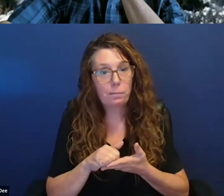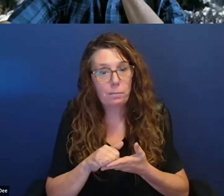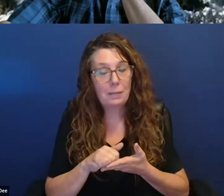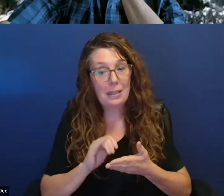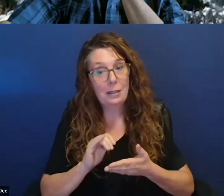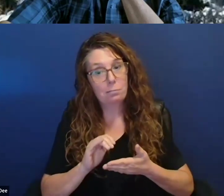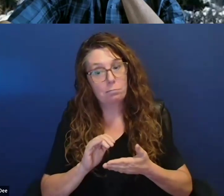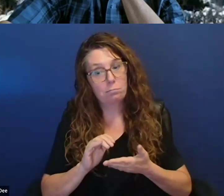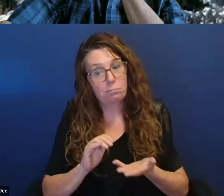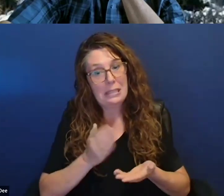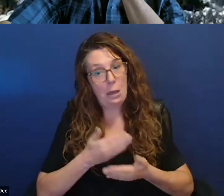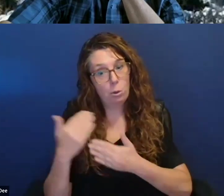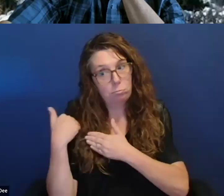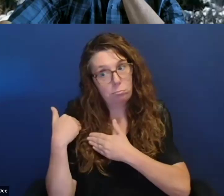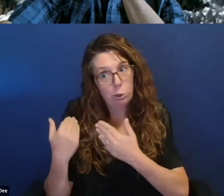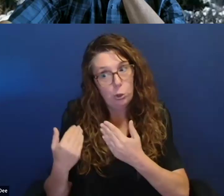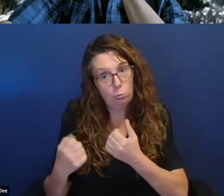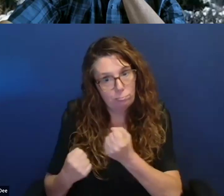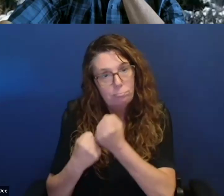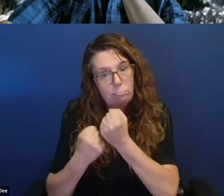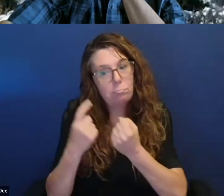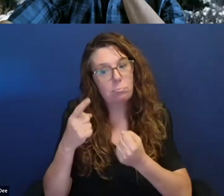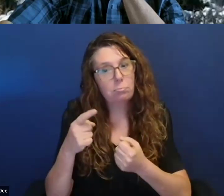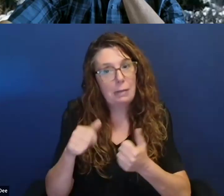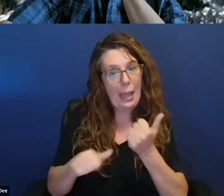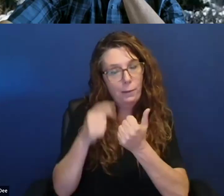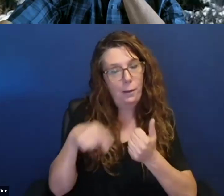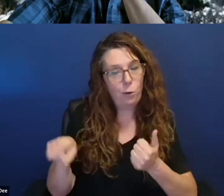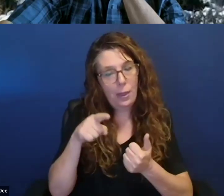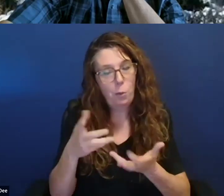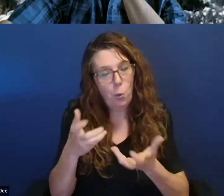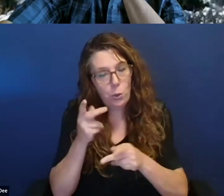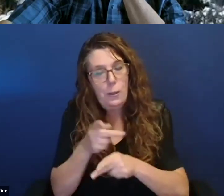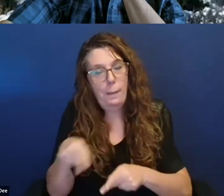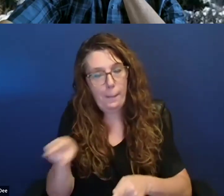it's our job, to advocate for these students that we want to retain.